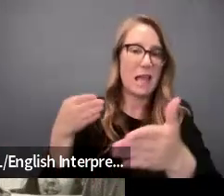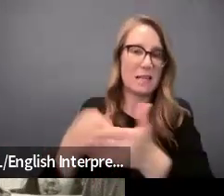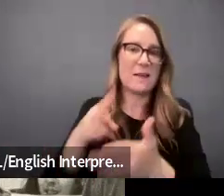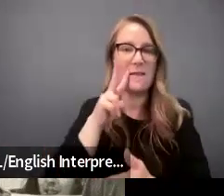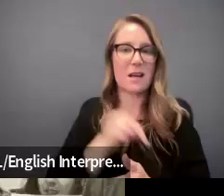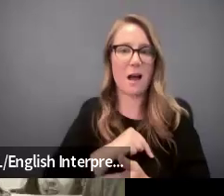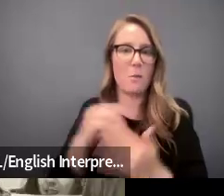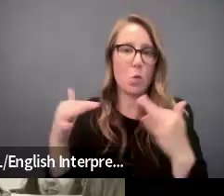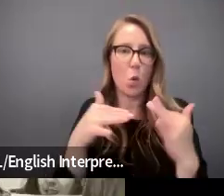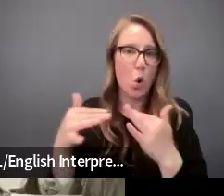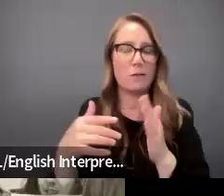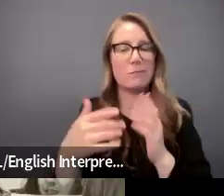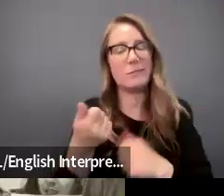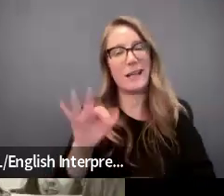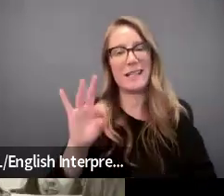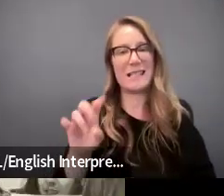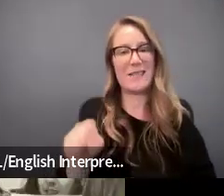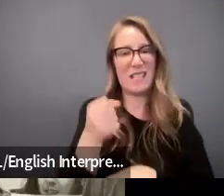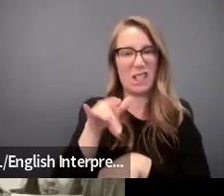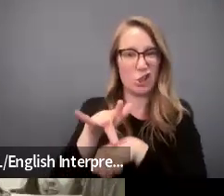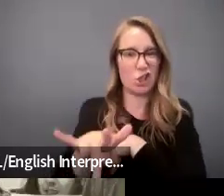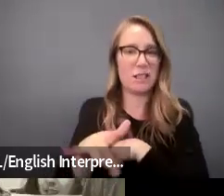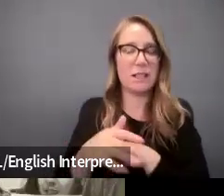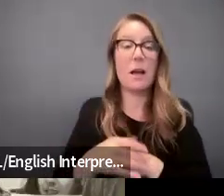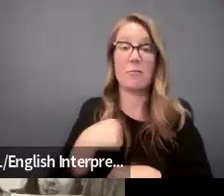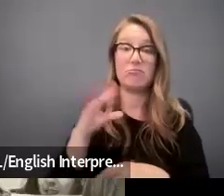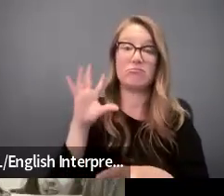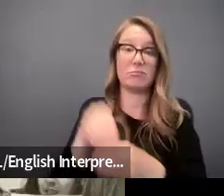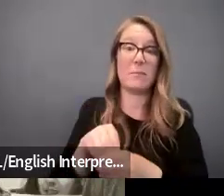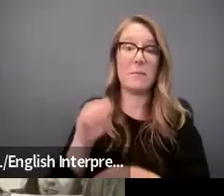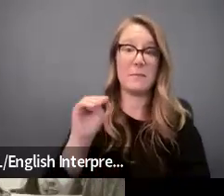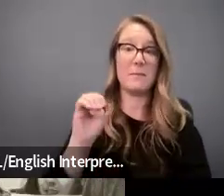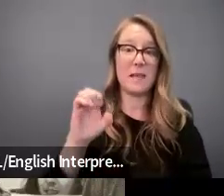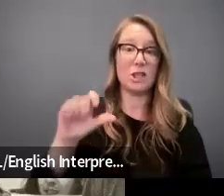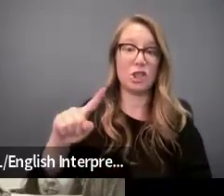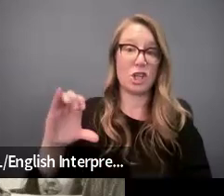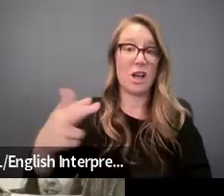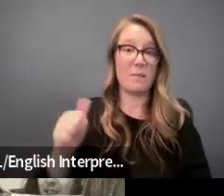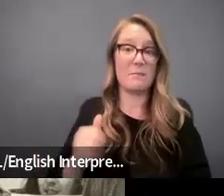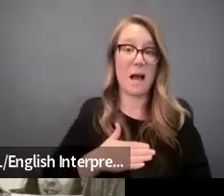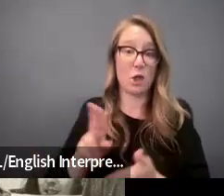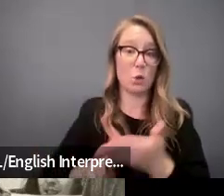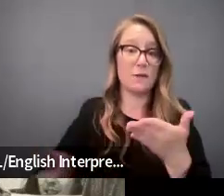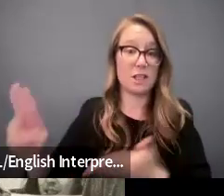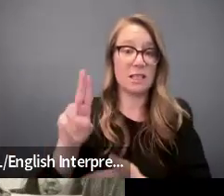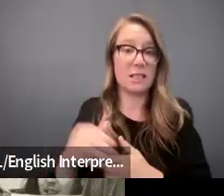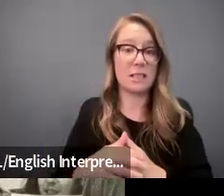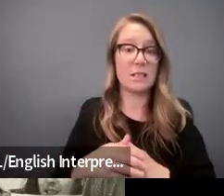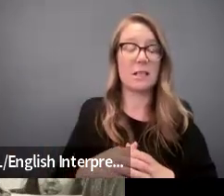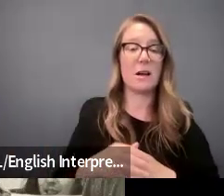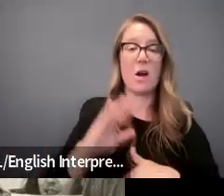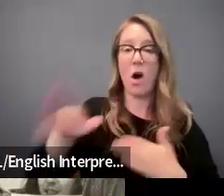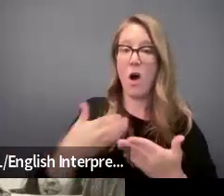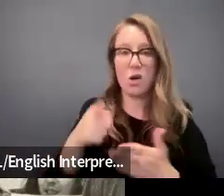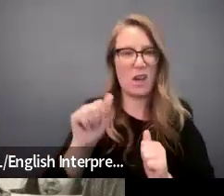anti-Vietnam War demonstration in the early 70s. I was part of Mecha at my university. And so all of this, again, can be